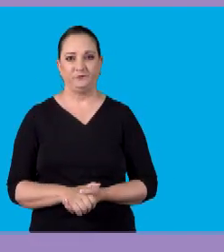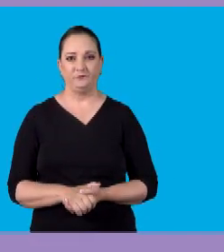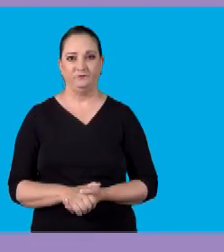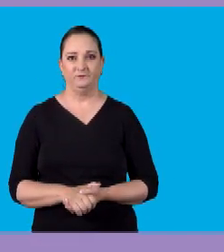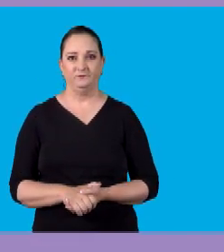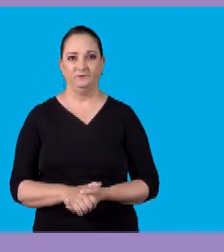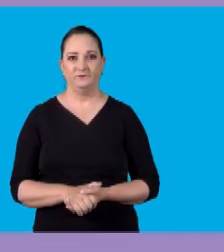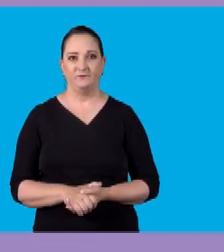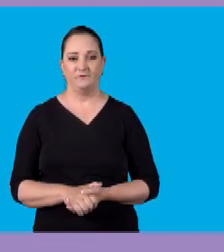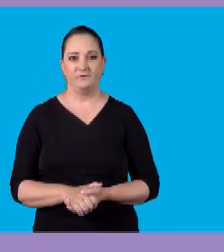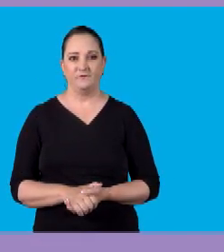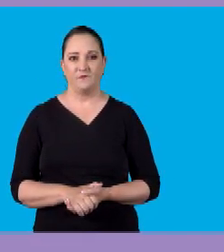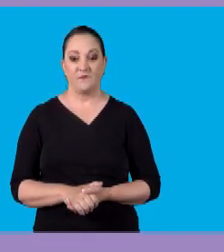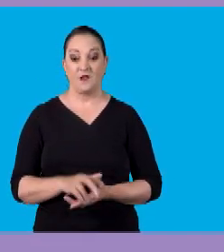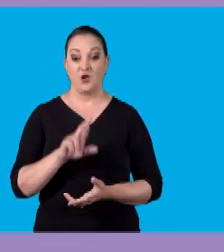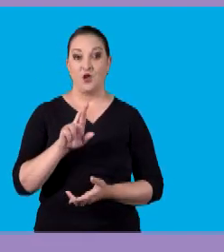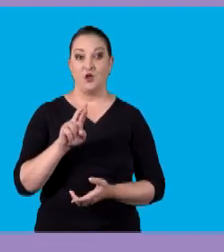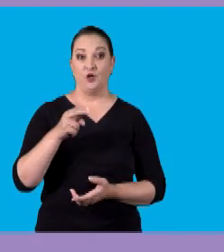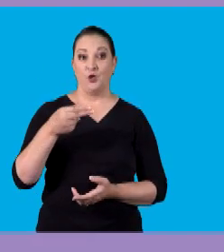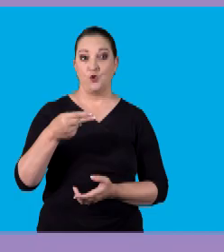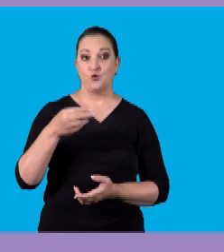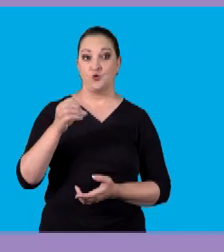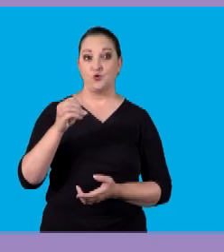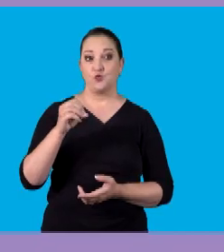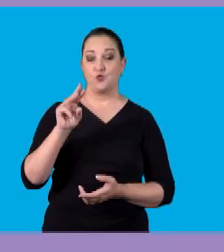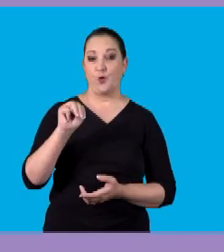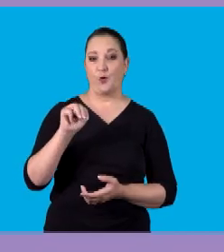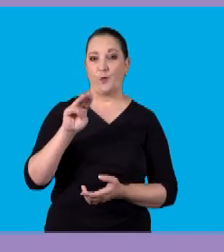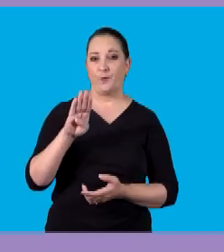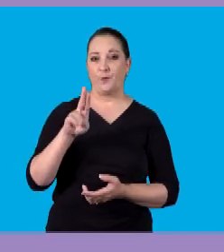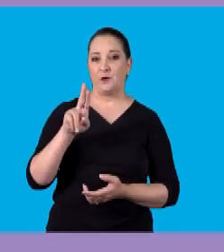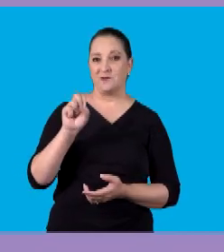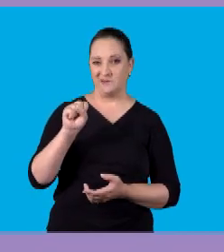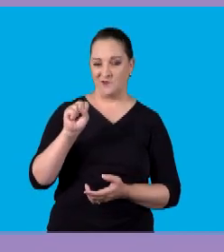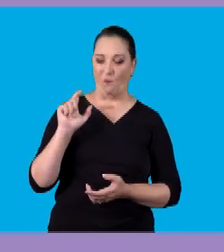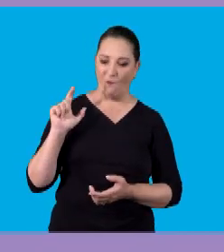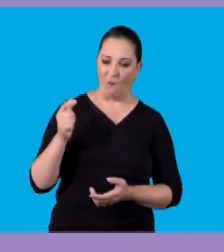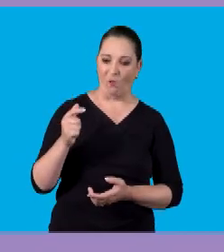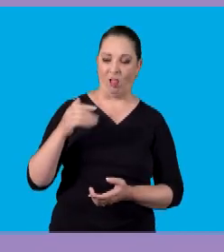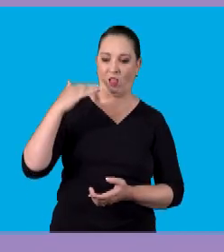So all sides of a rhombus